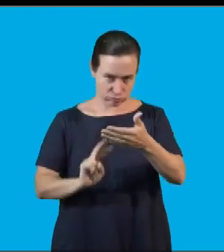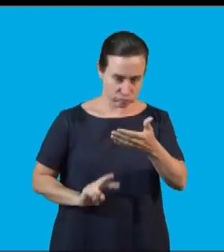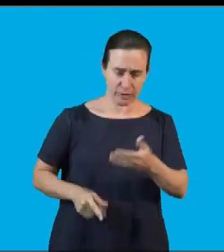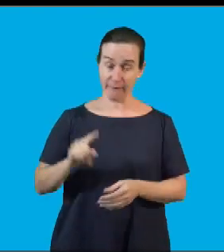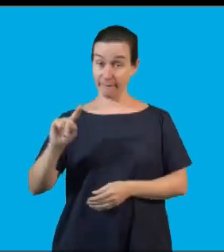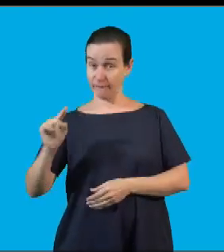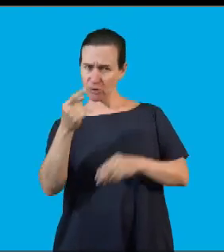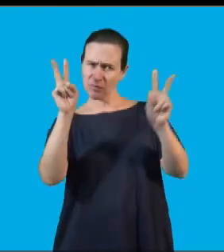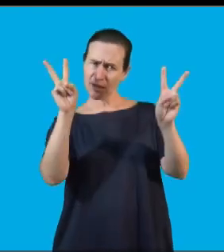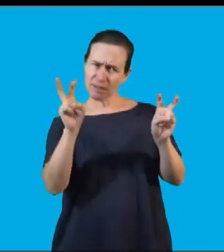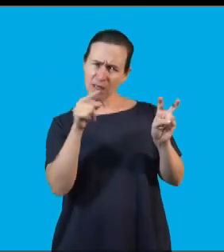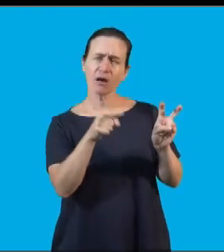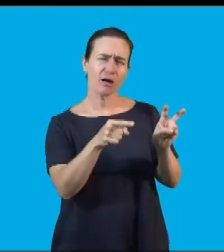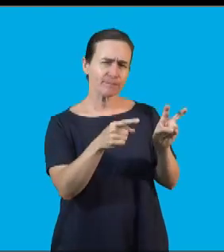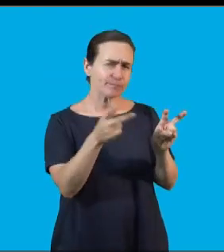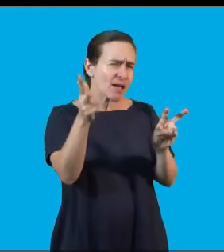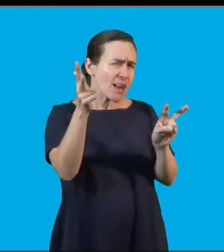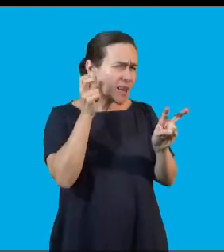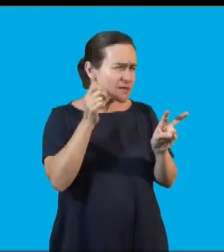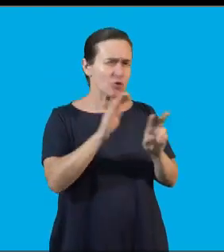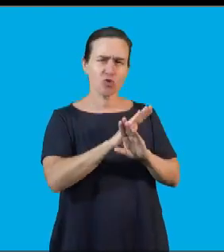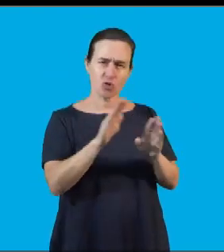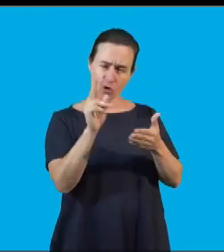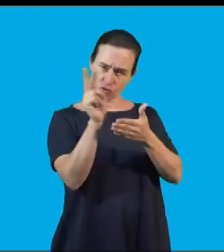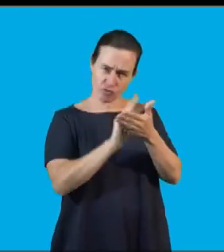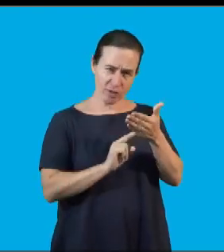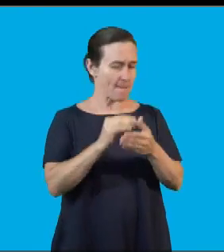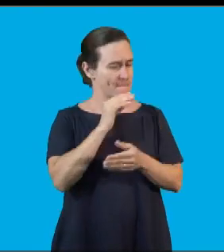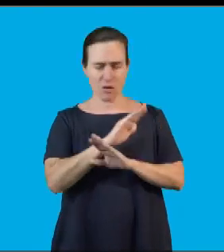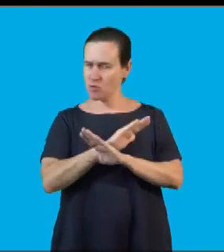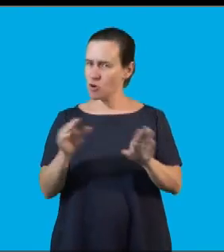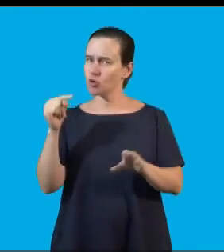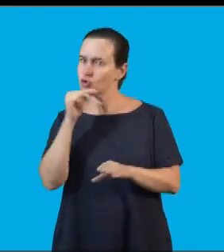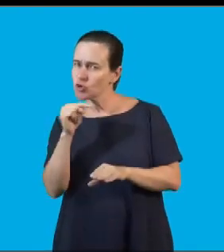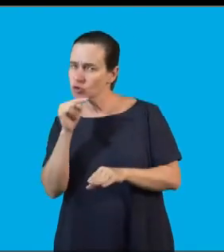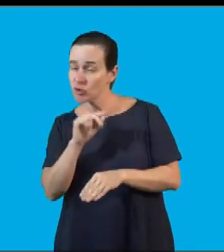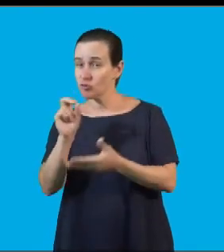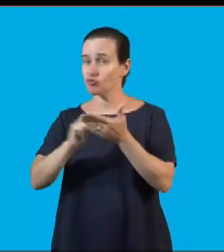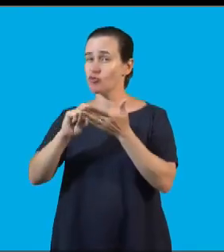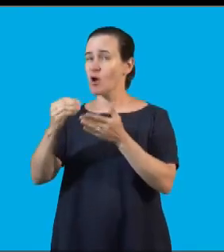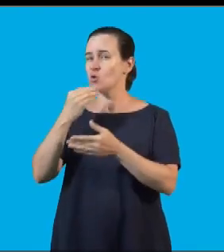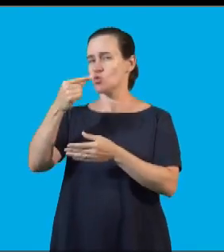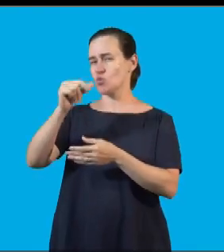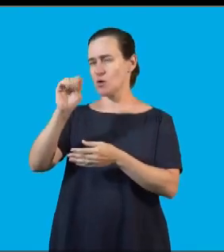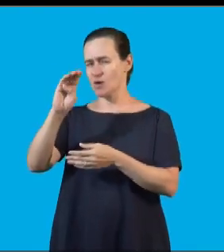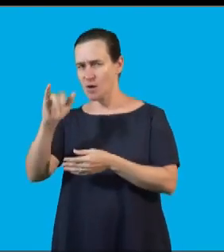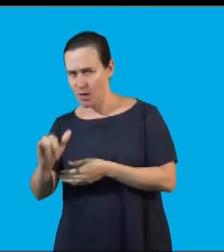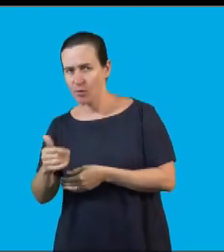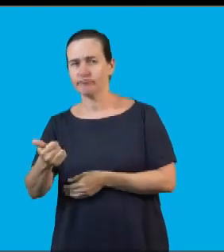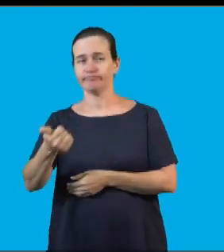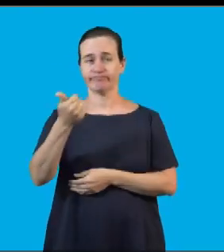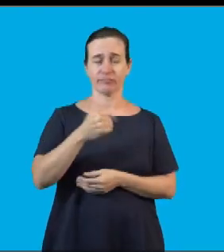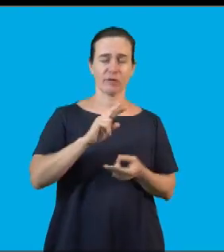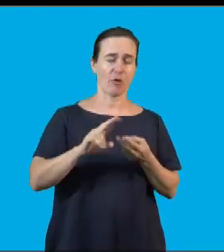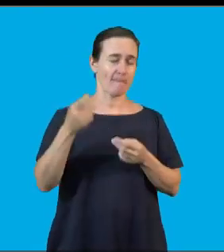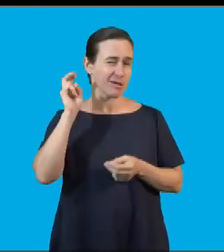the title. Listening instead of reading is Not Cheating by Gabby Hinsliff. From audiobooks to podcasts